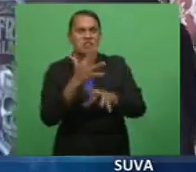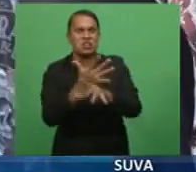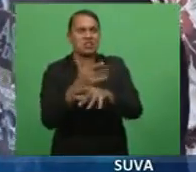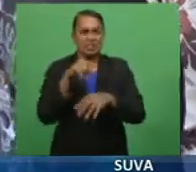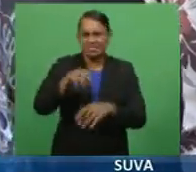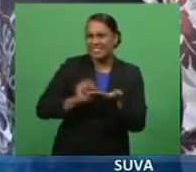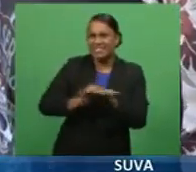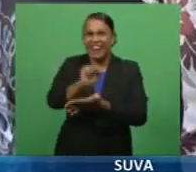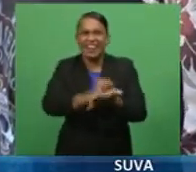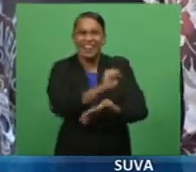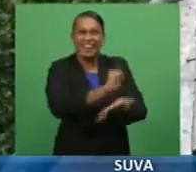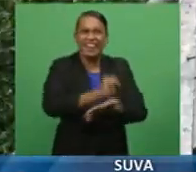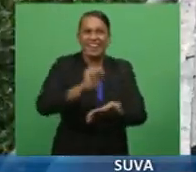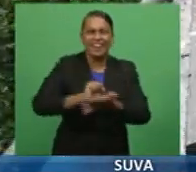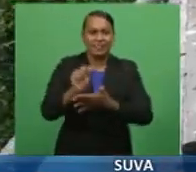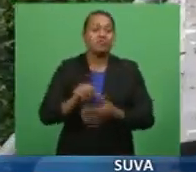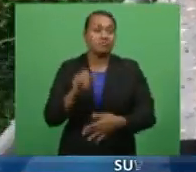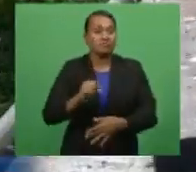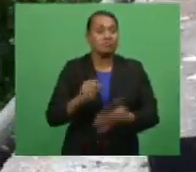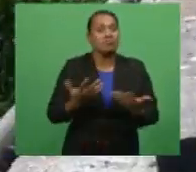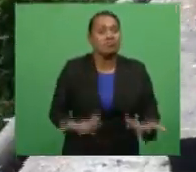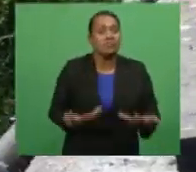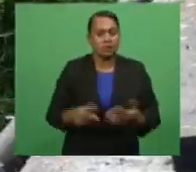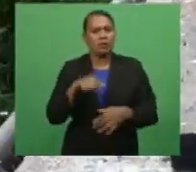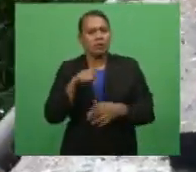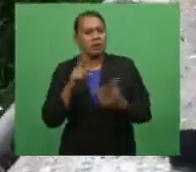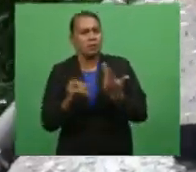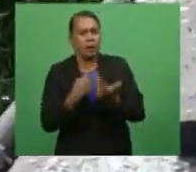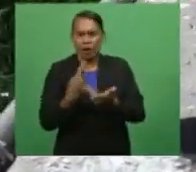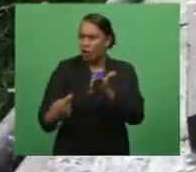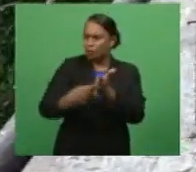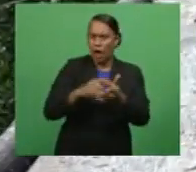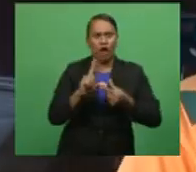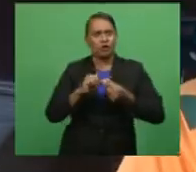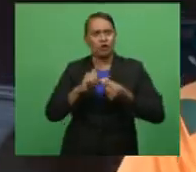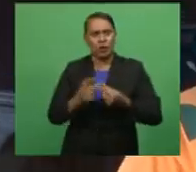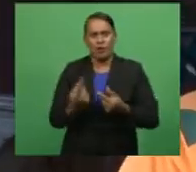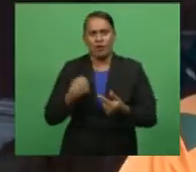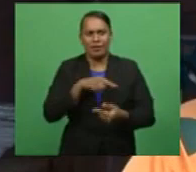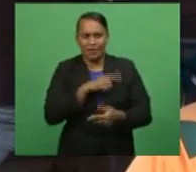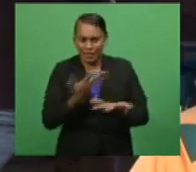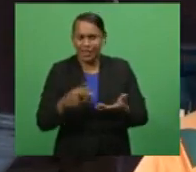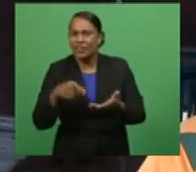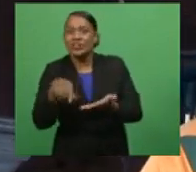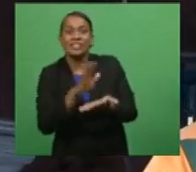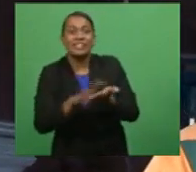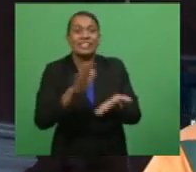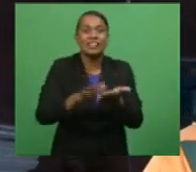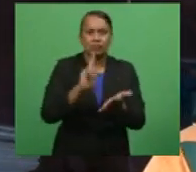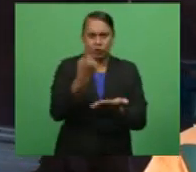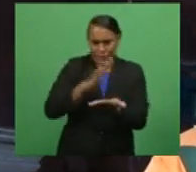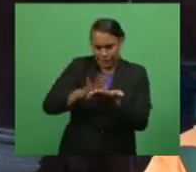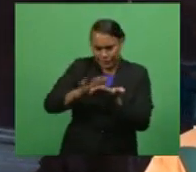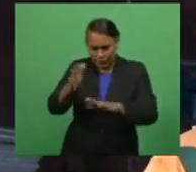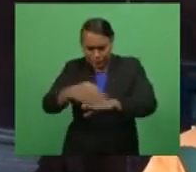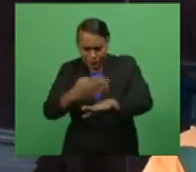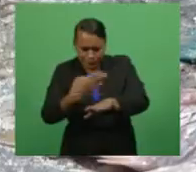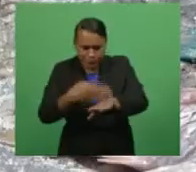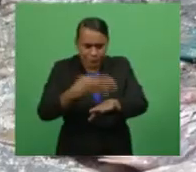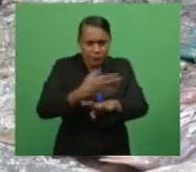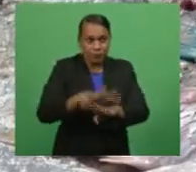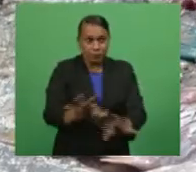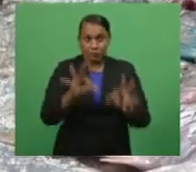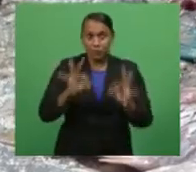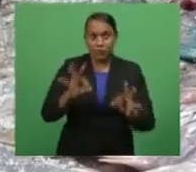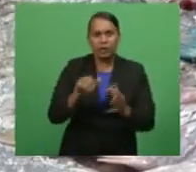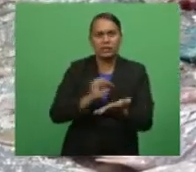few extra bucks to avoid the hassle of cleaning it at home. I have been selling fish here for 6 years,